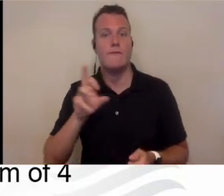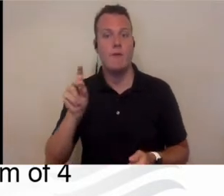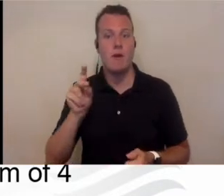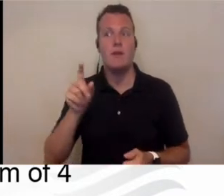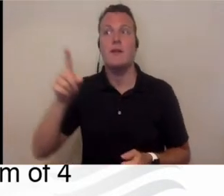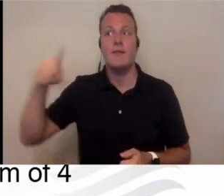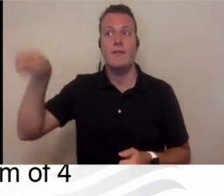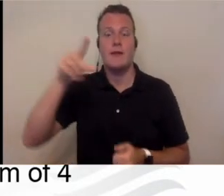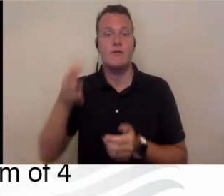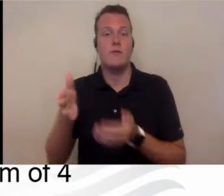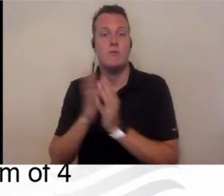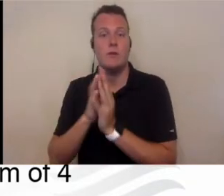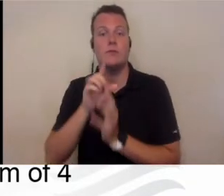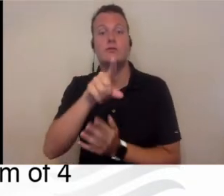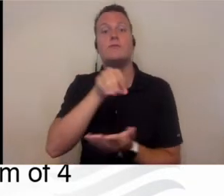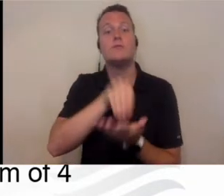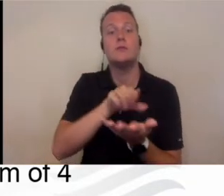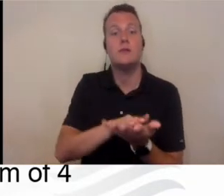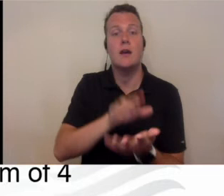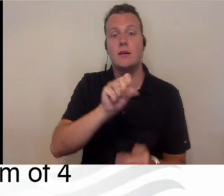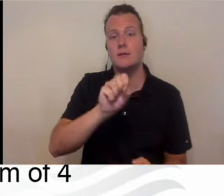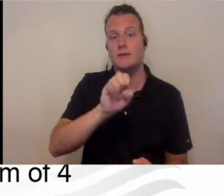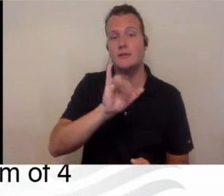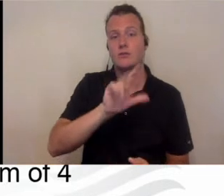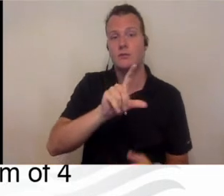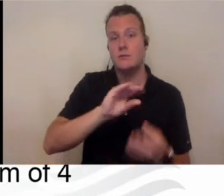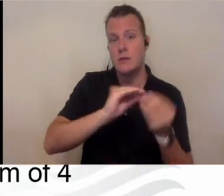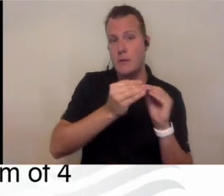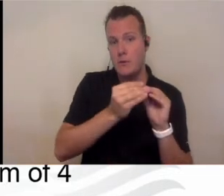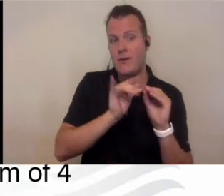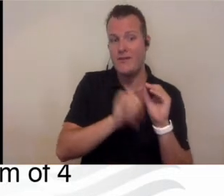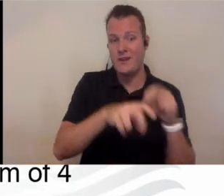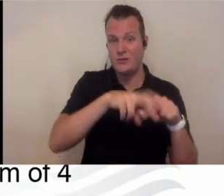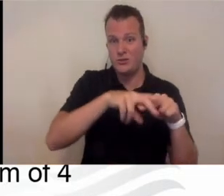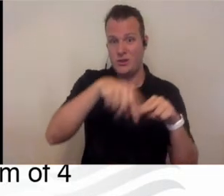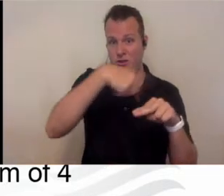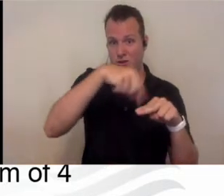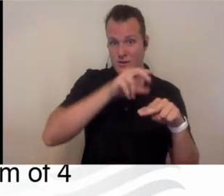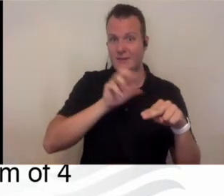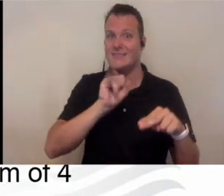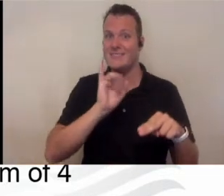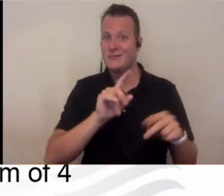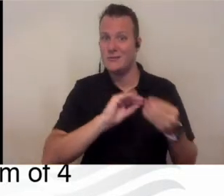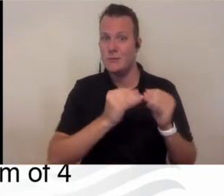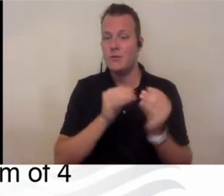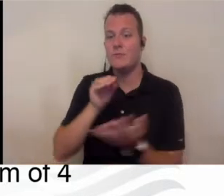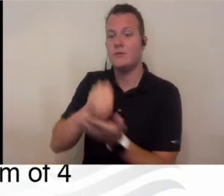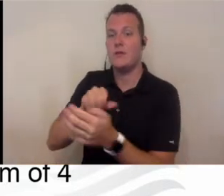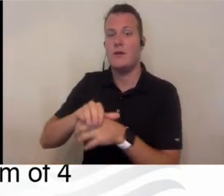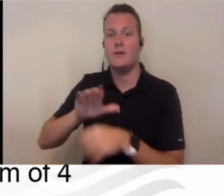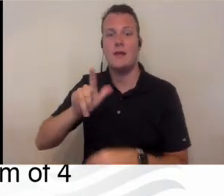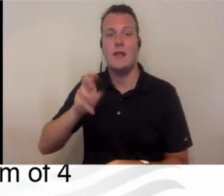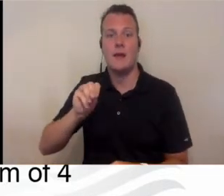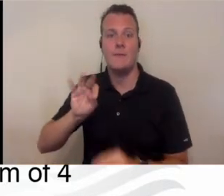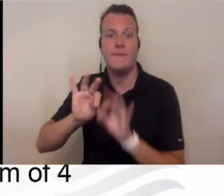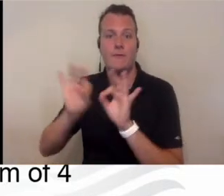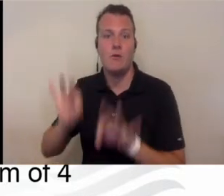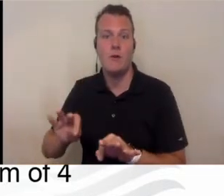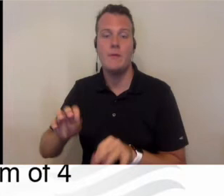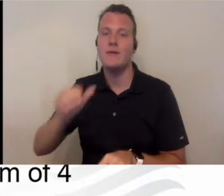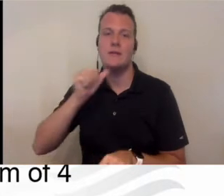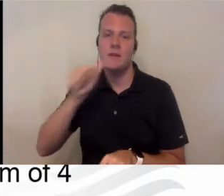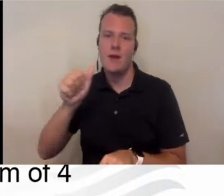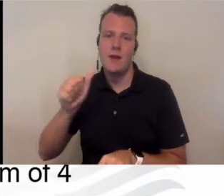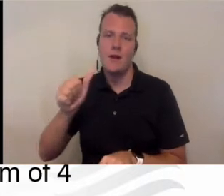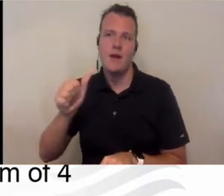you put the serial number of the chair on the claim form. So that's not an uncommon thing in case you're